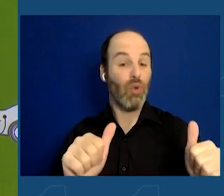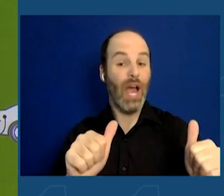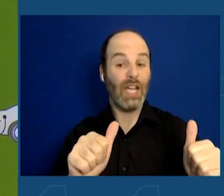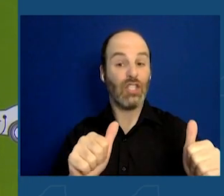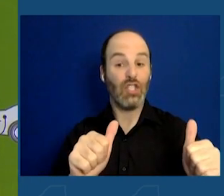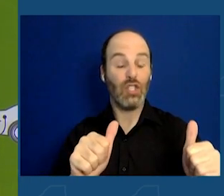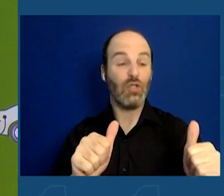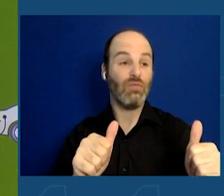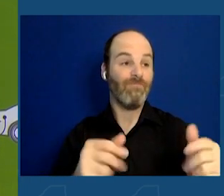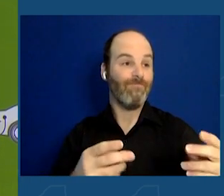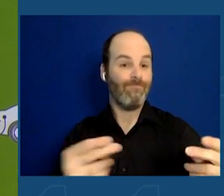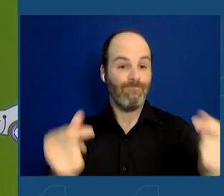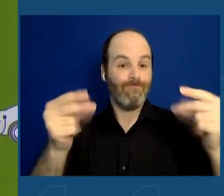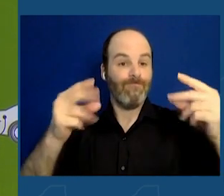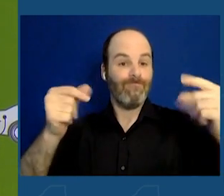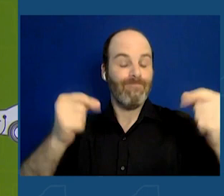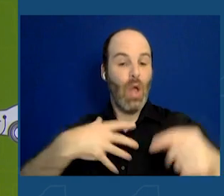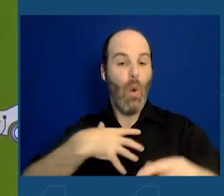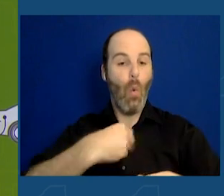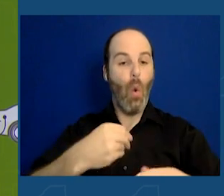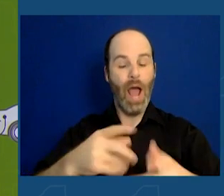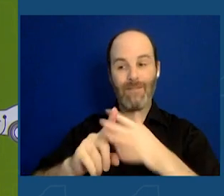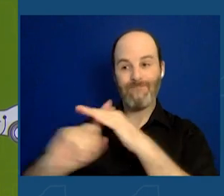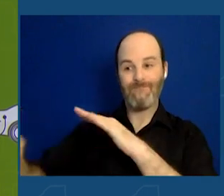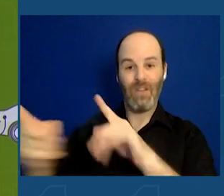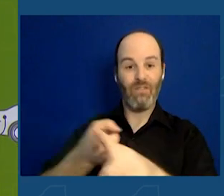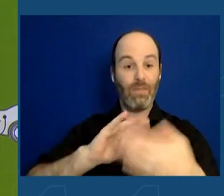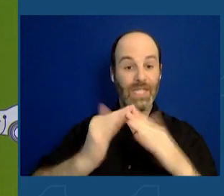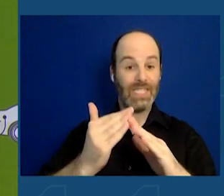cities. And these cities were never the same again.